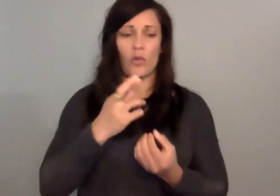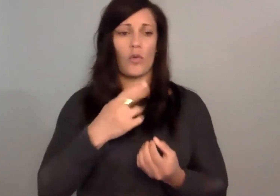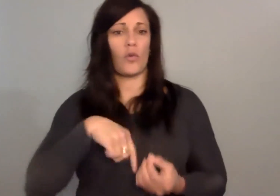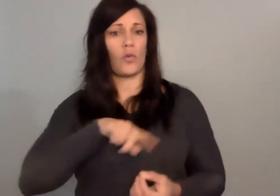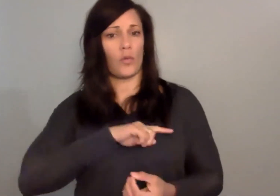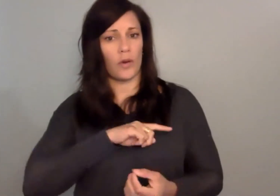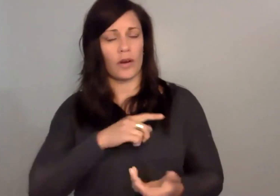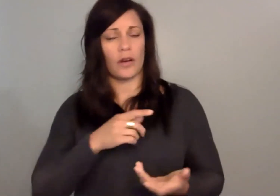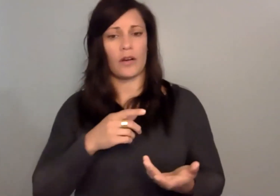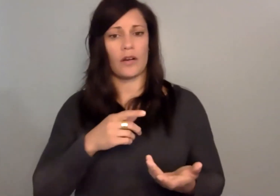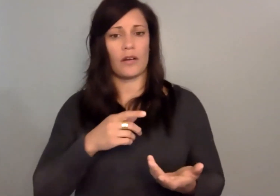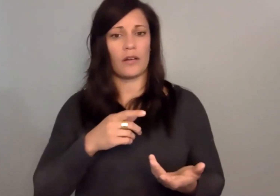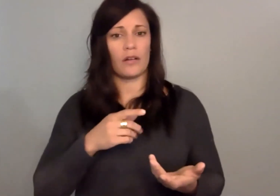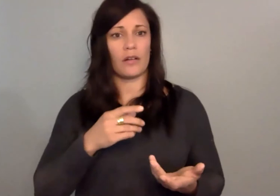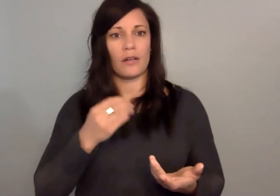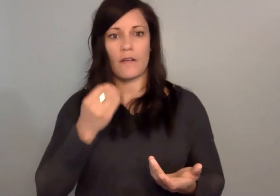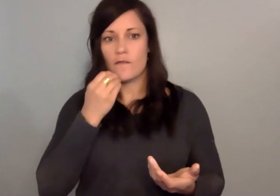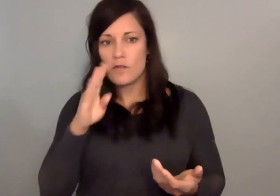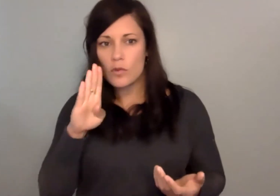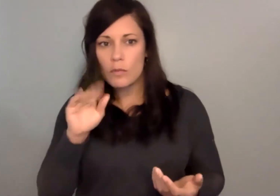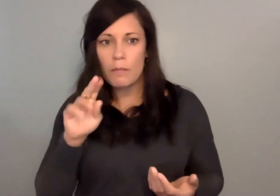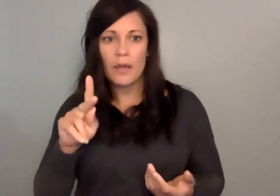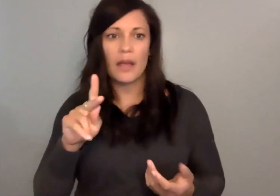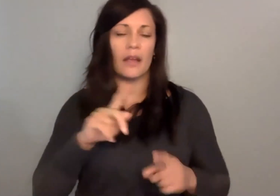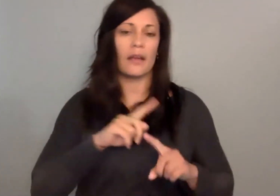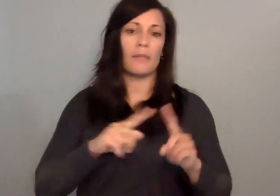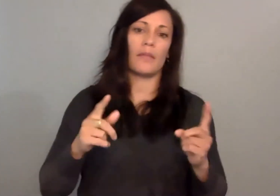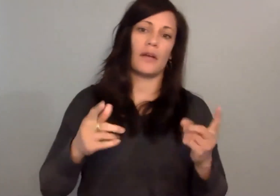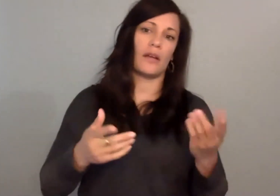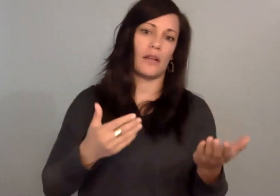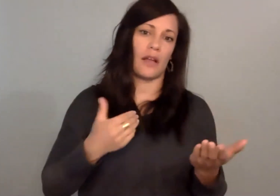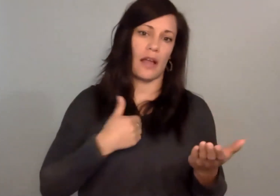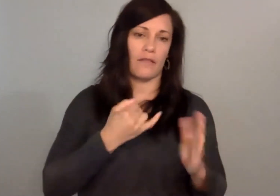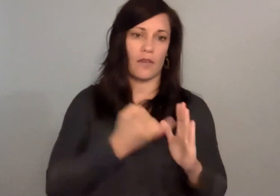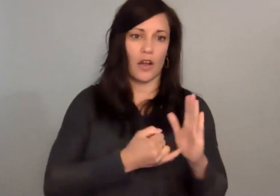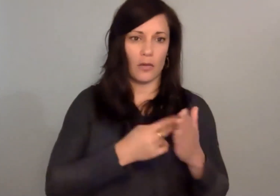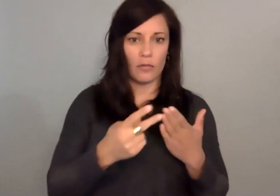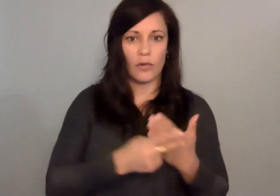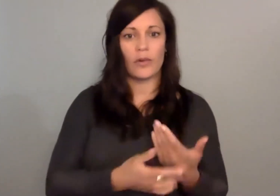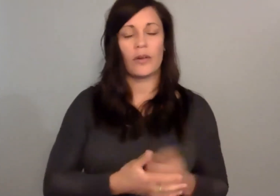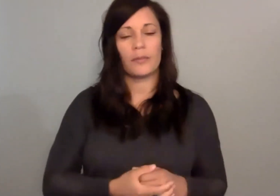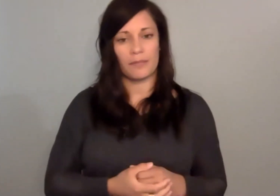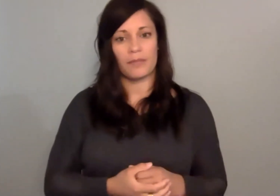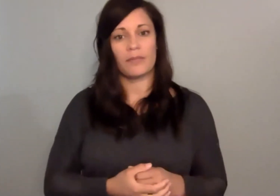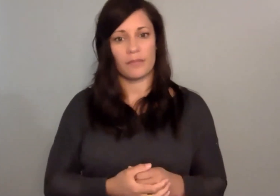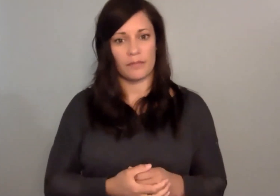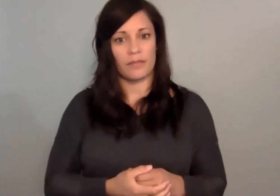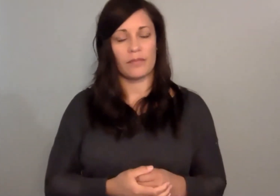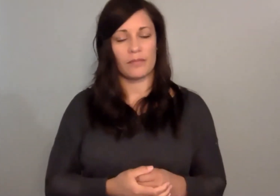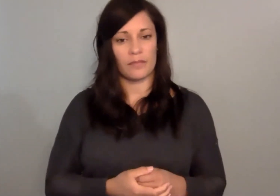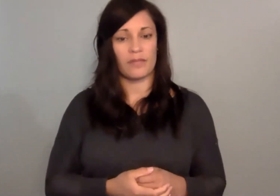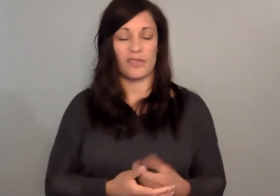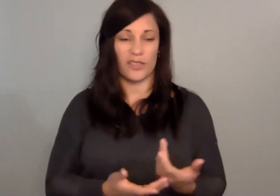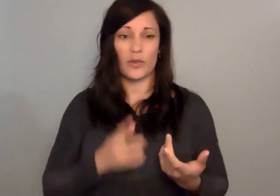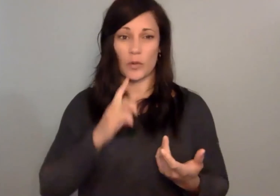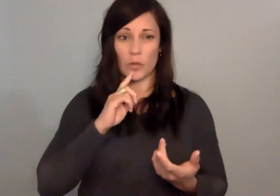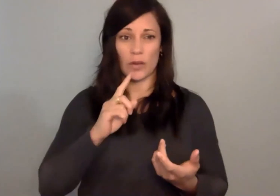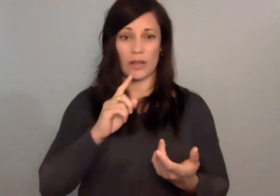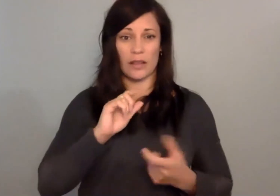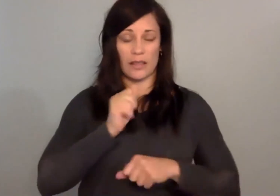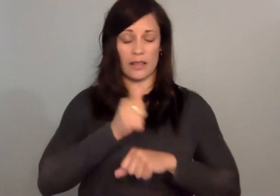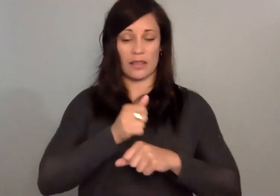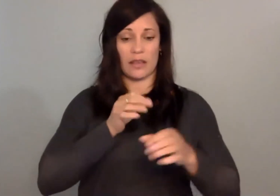human, we're a food bank, but we have, an arts program. So the definition